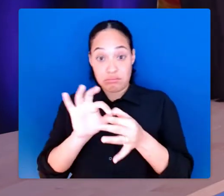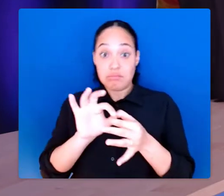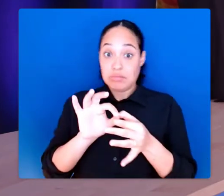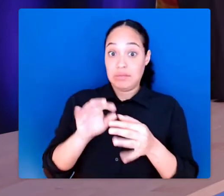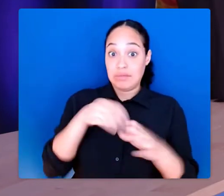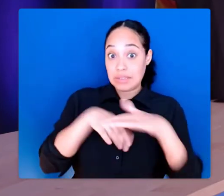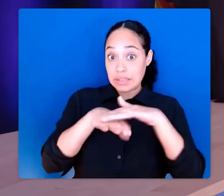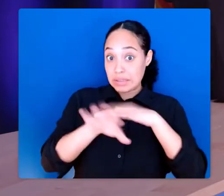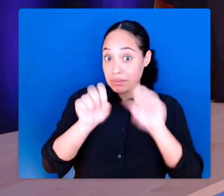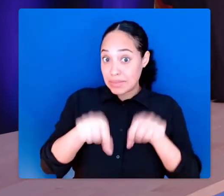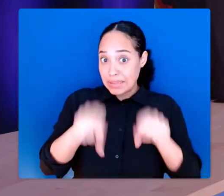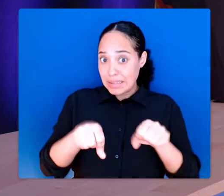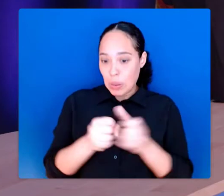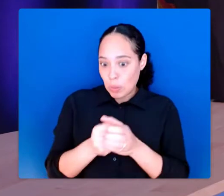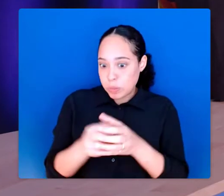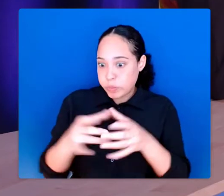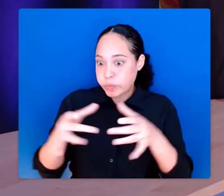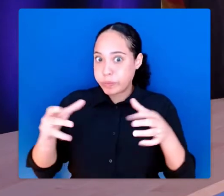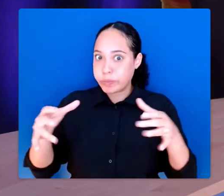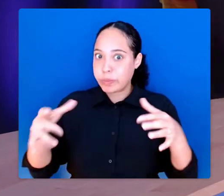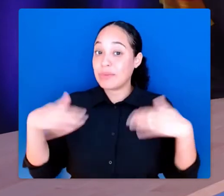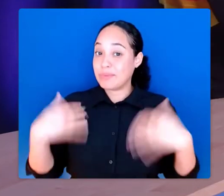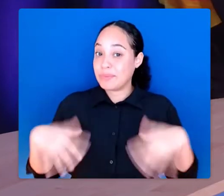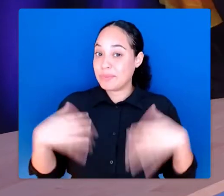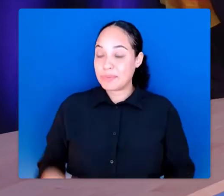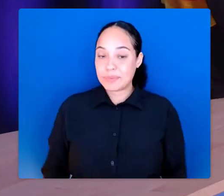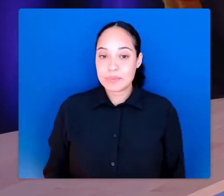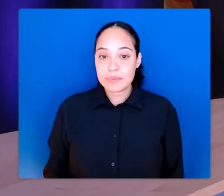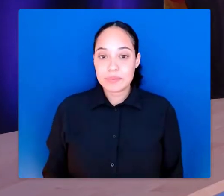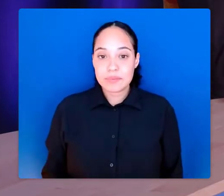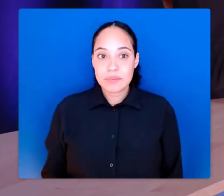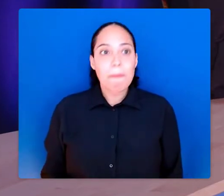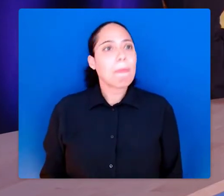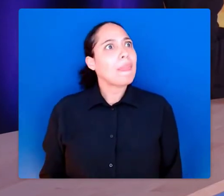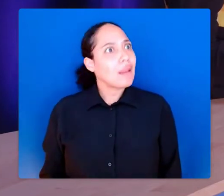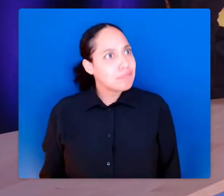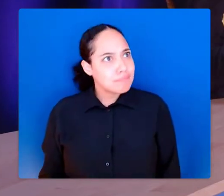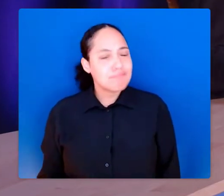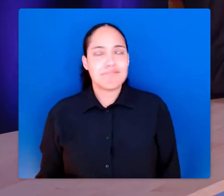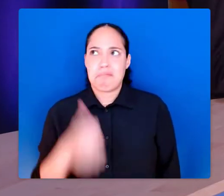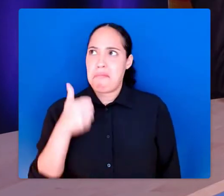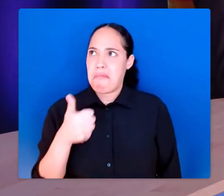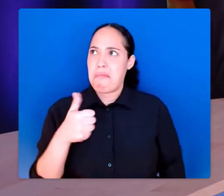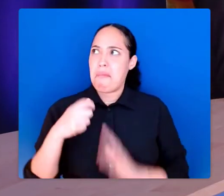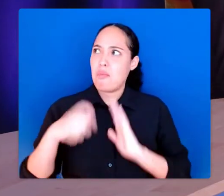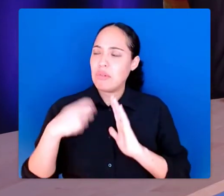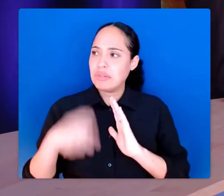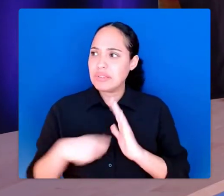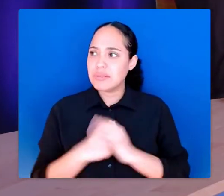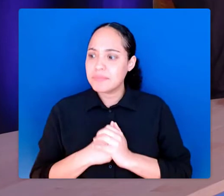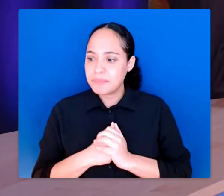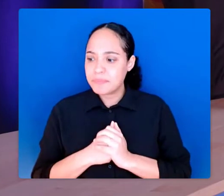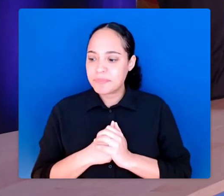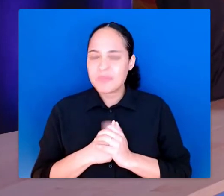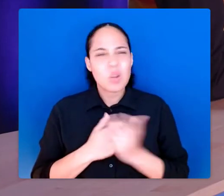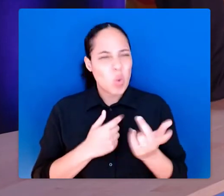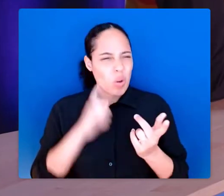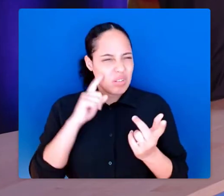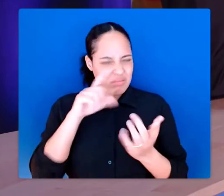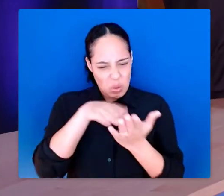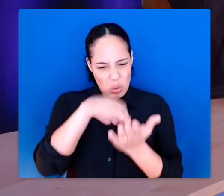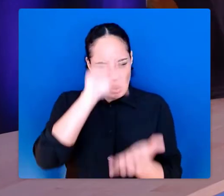journey into AI. And what, what really helped me and what really helped fuel my